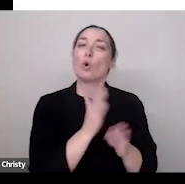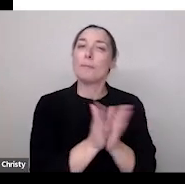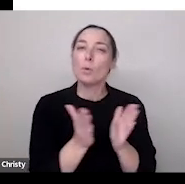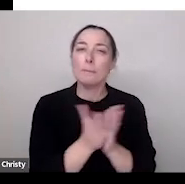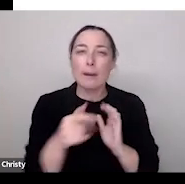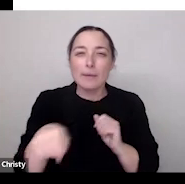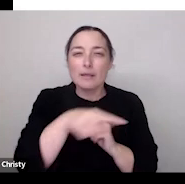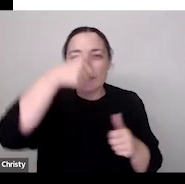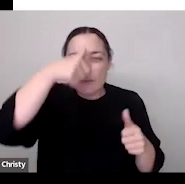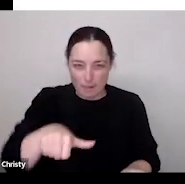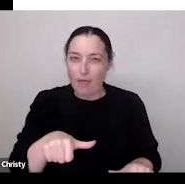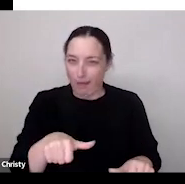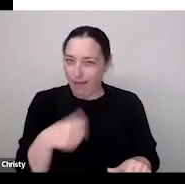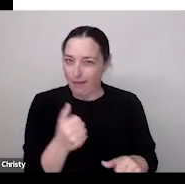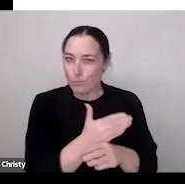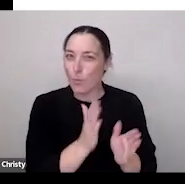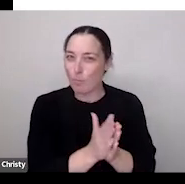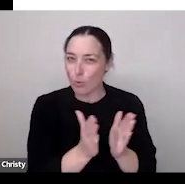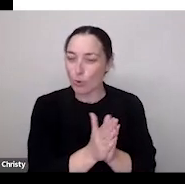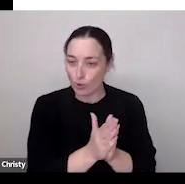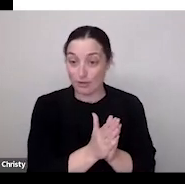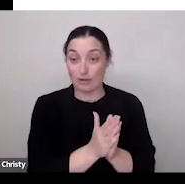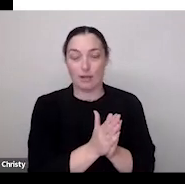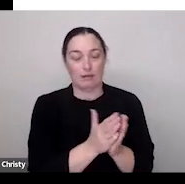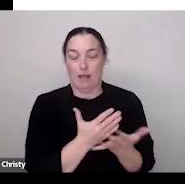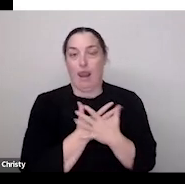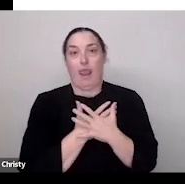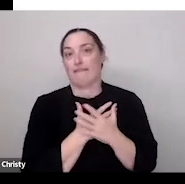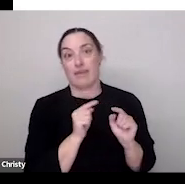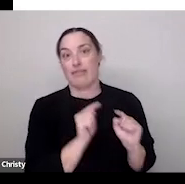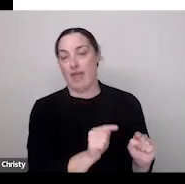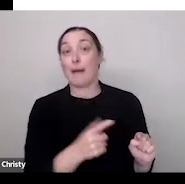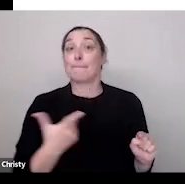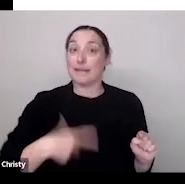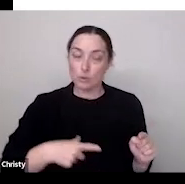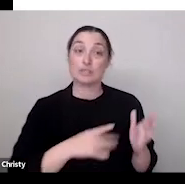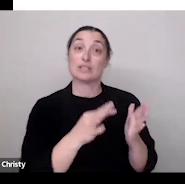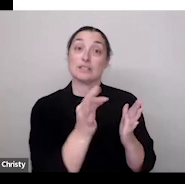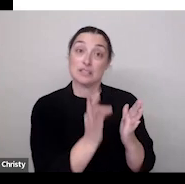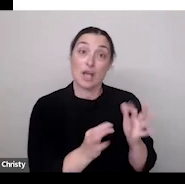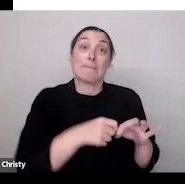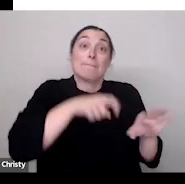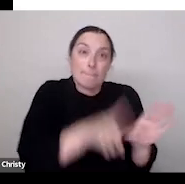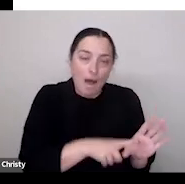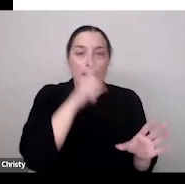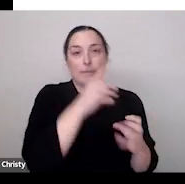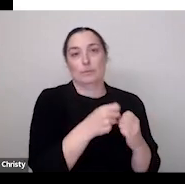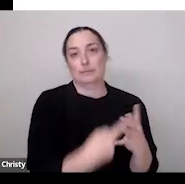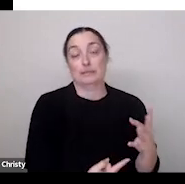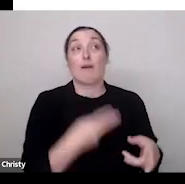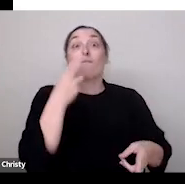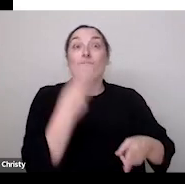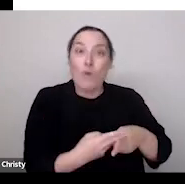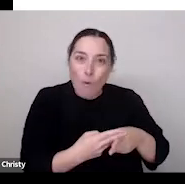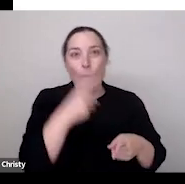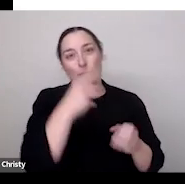you are most familiar with. And we know and love that because it was designed by people with disability for people with